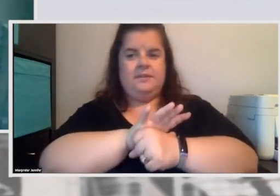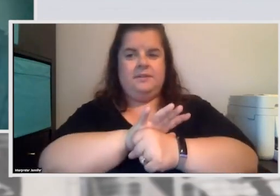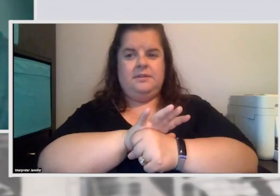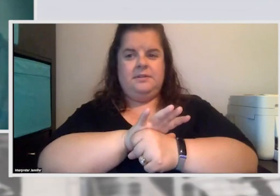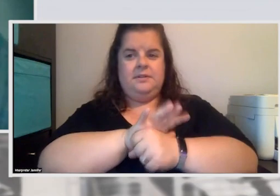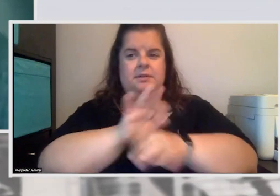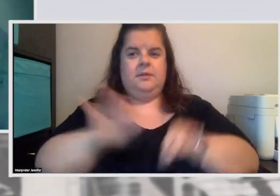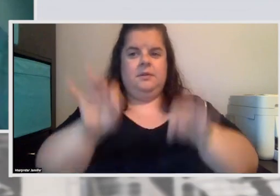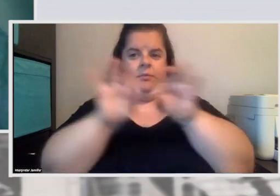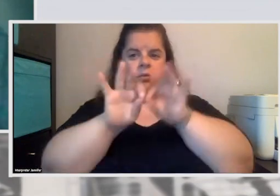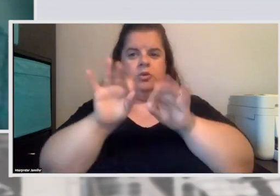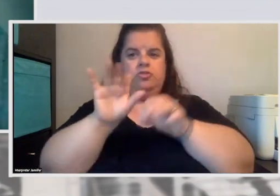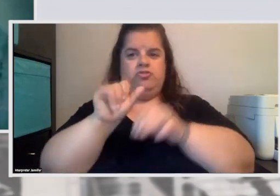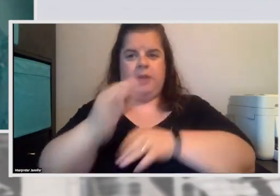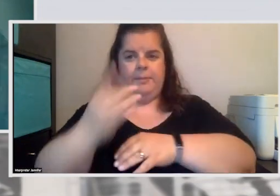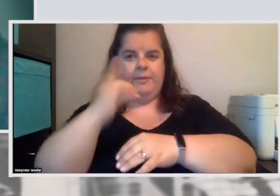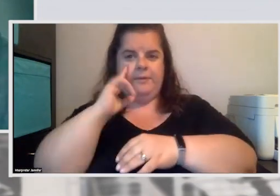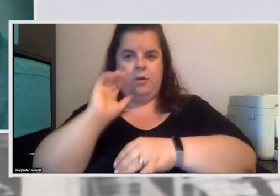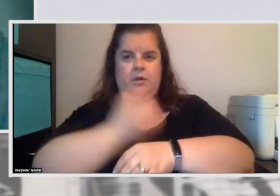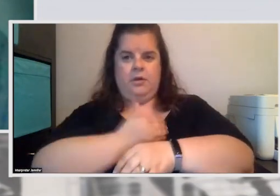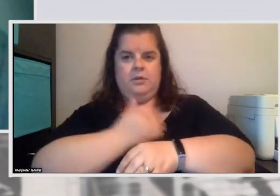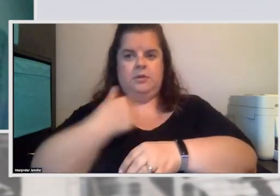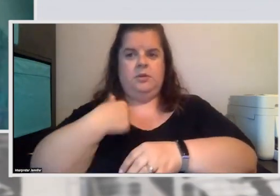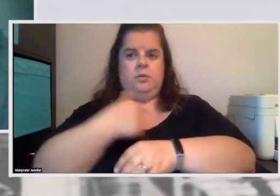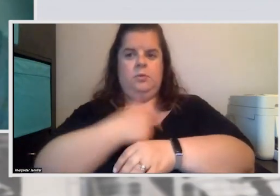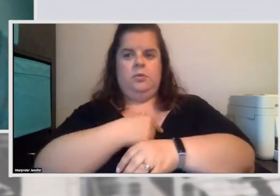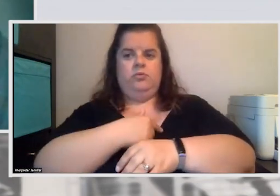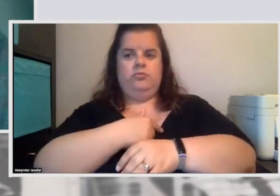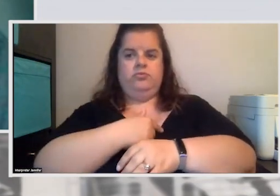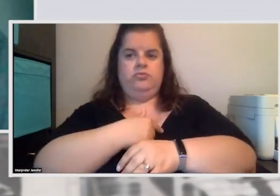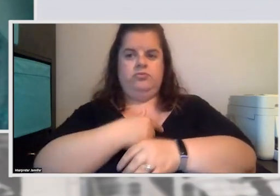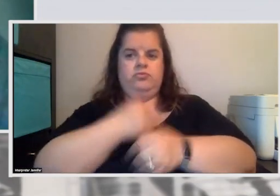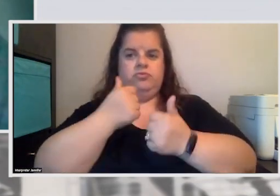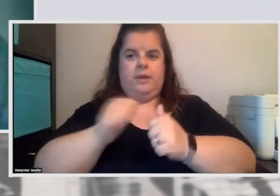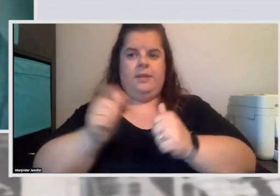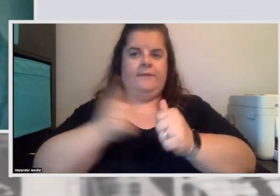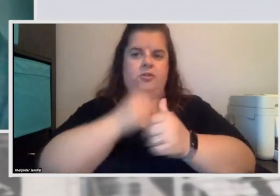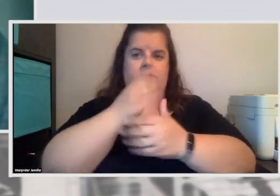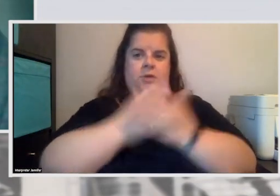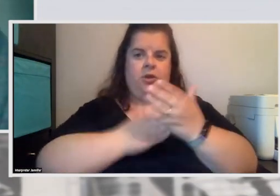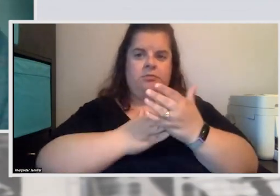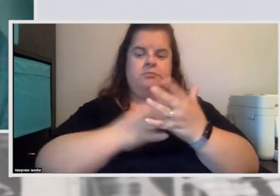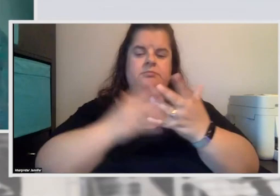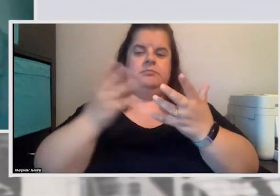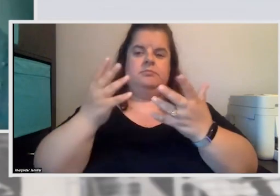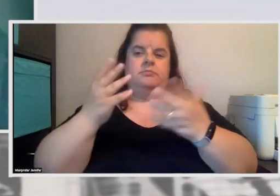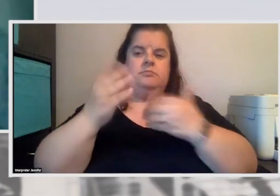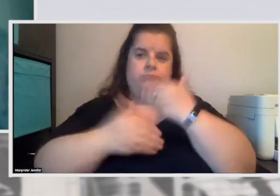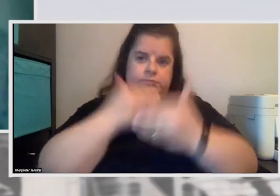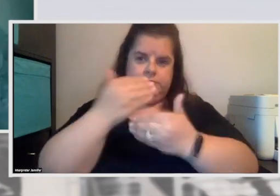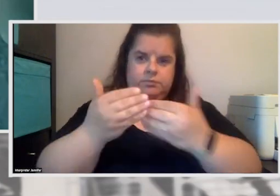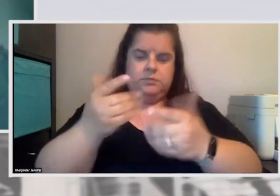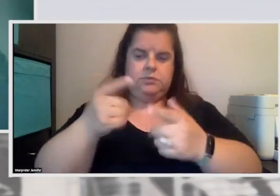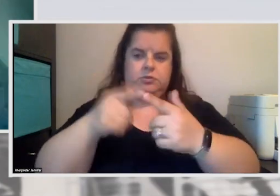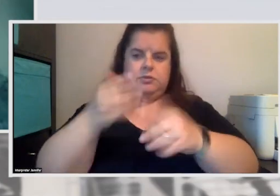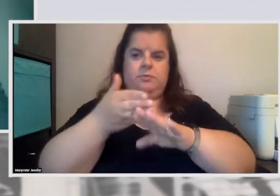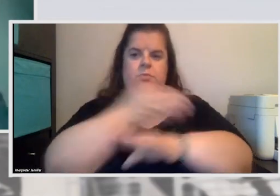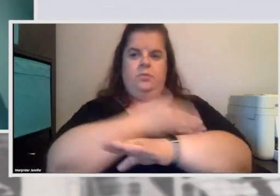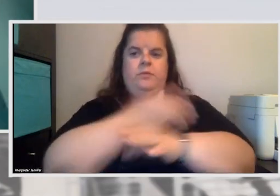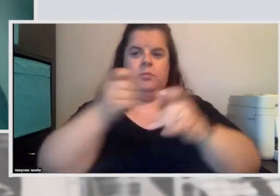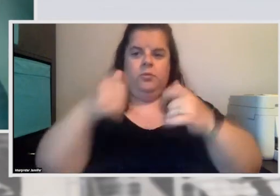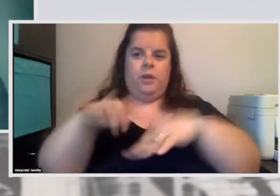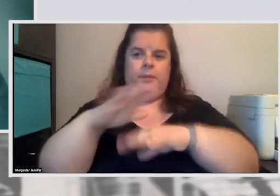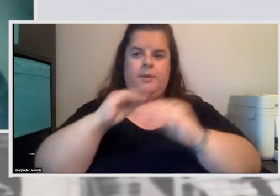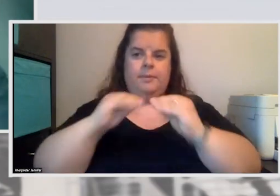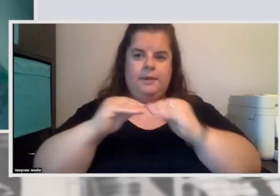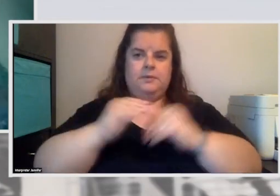important task for us, but we're certainly putting the first pieces of it together right now in improving our property maintenance through the land care